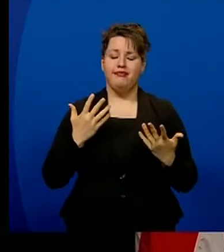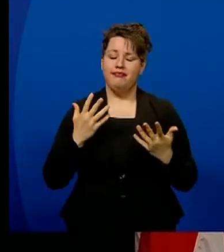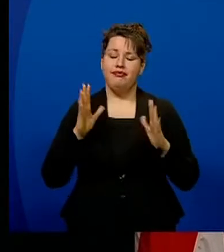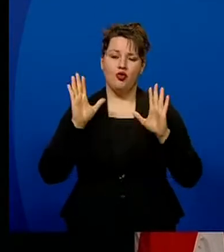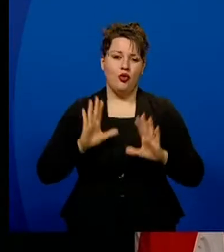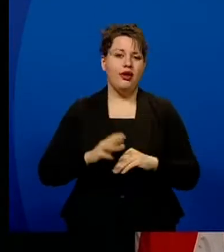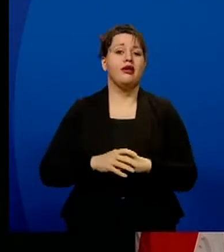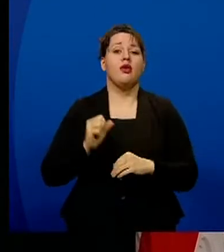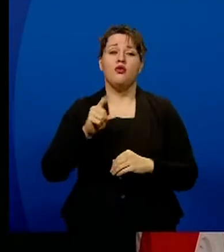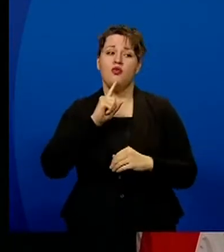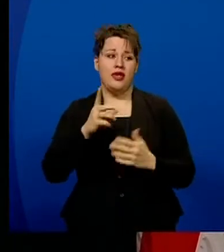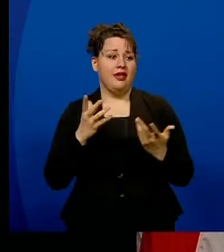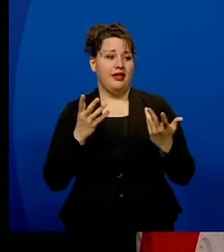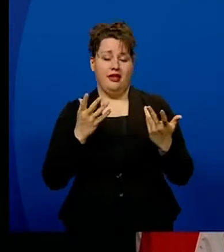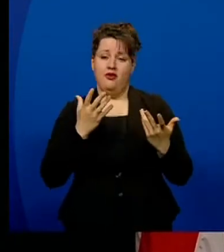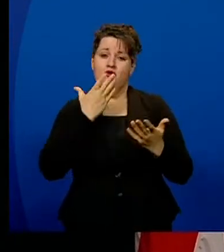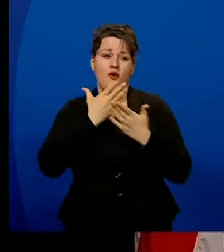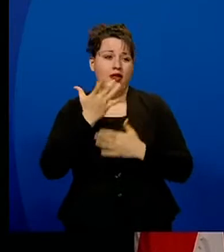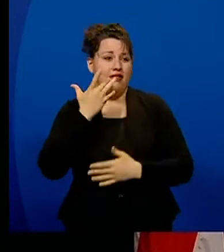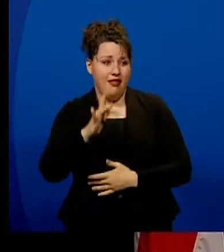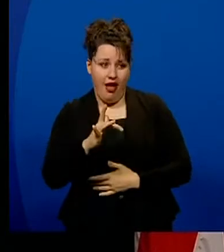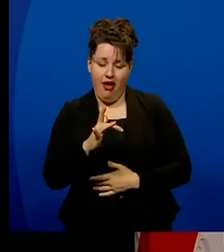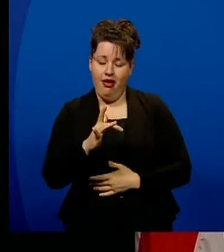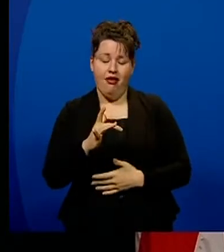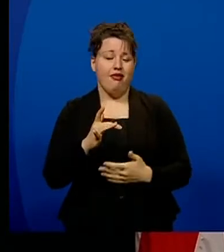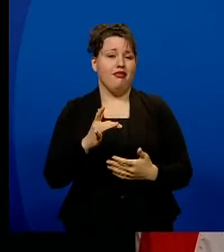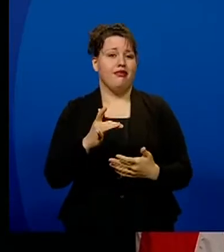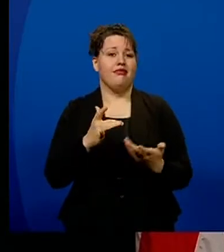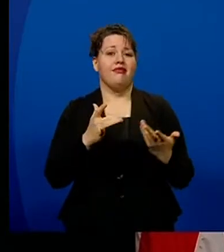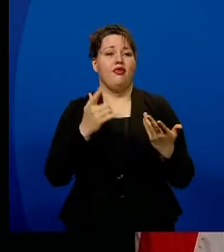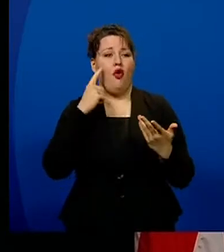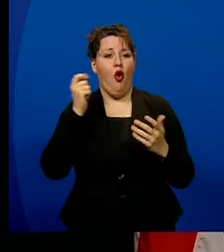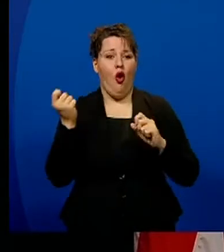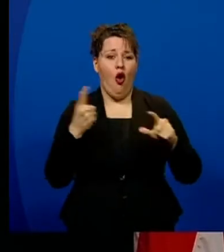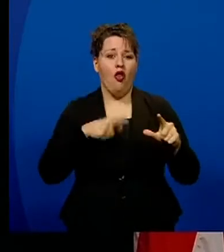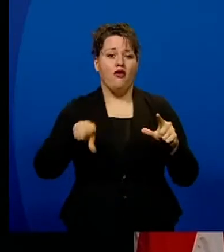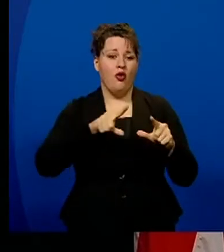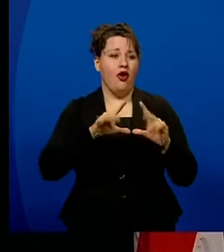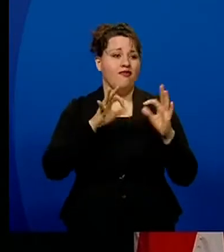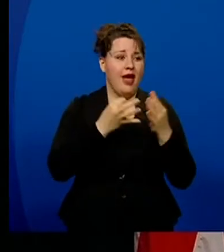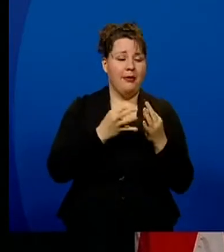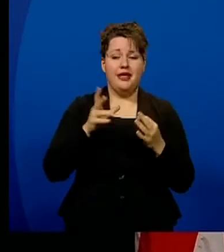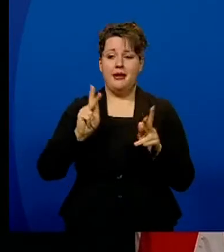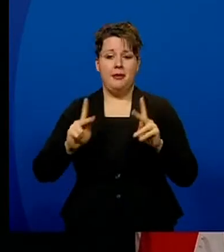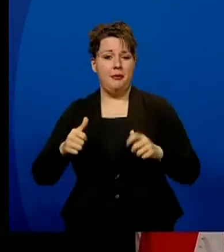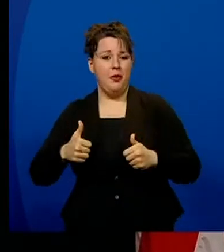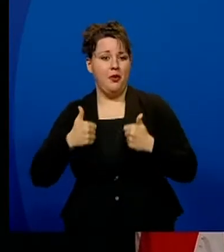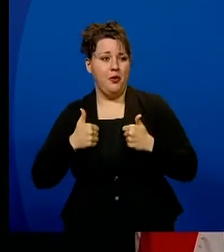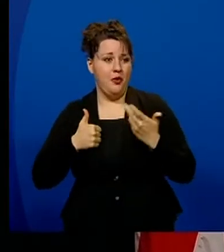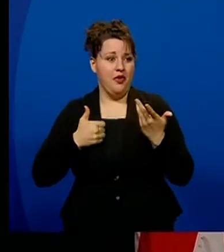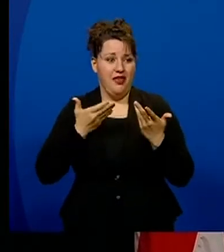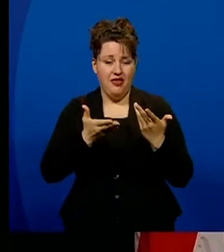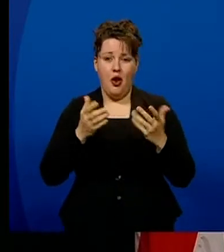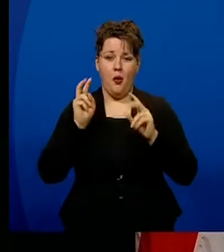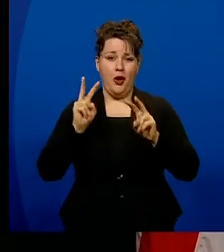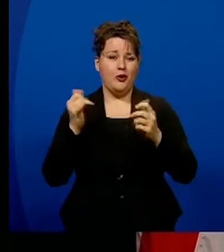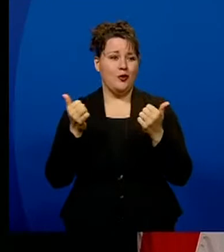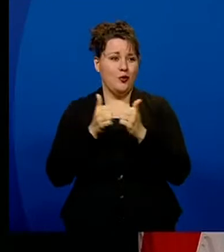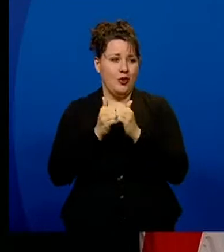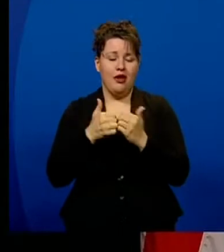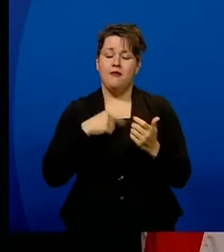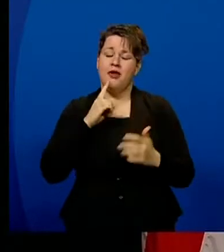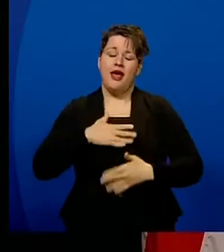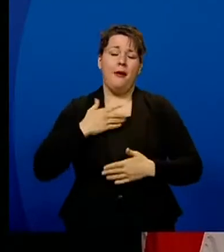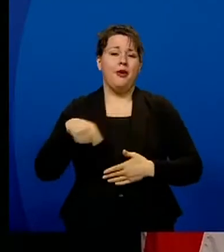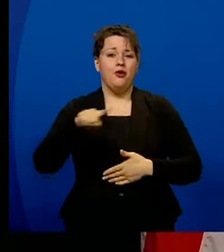I want to extend my very best wishes to all of your residents and their families watching today. I'm so happy you're together again, and I